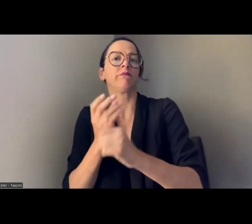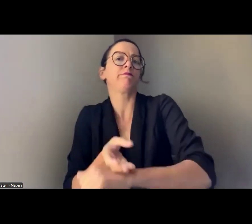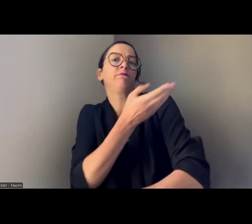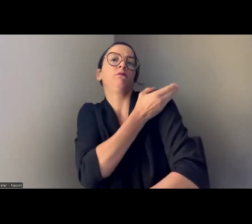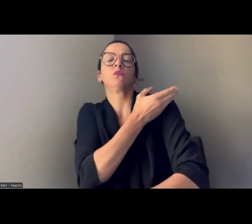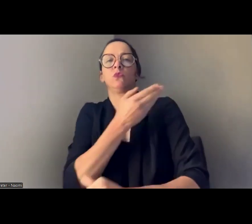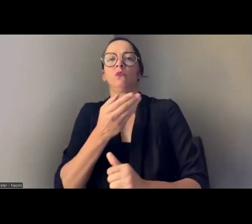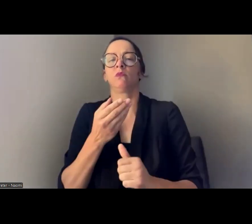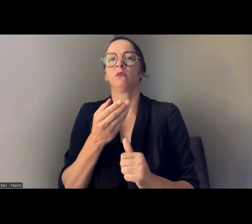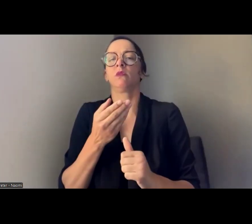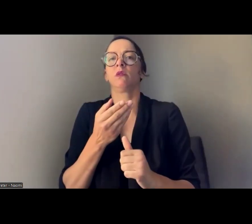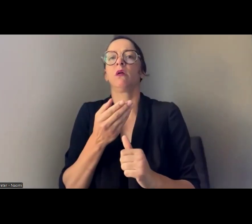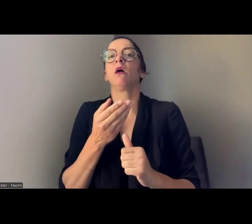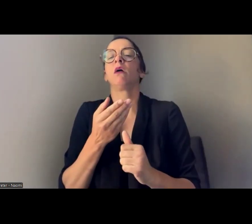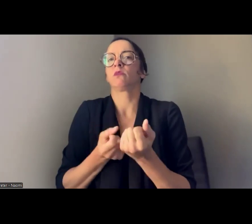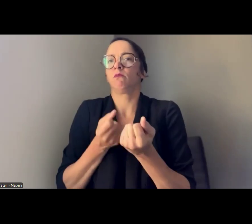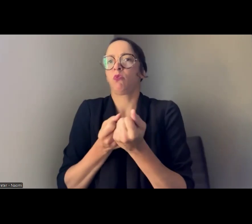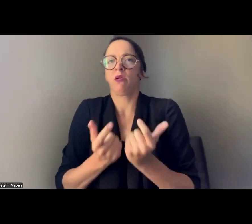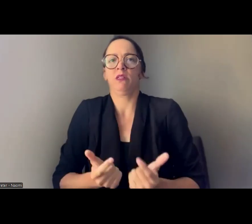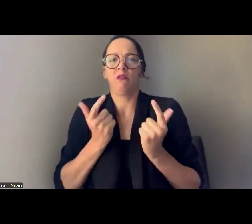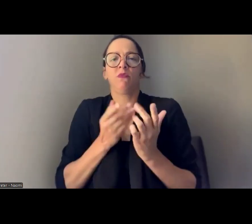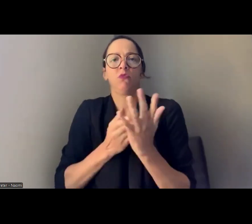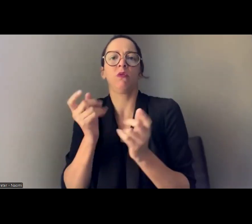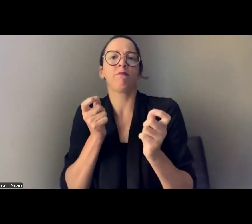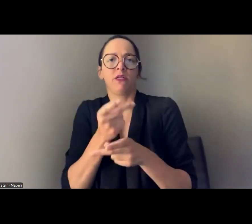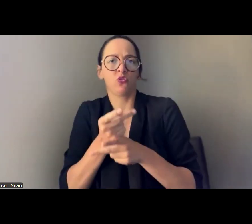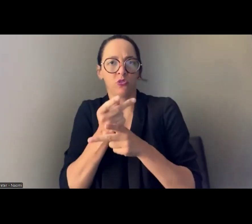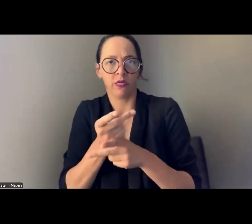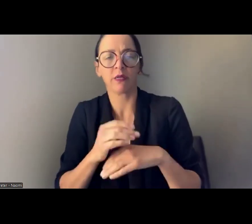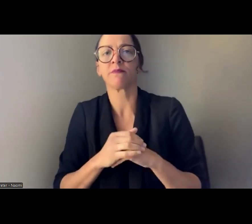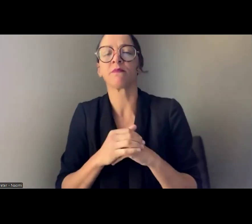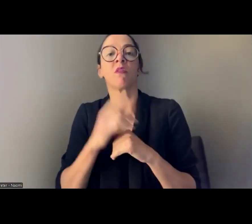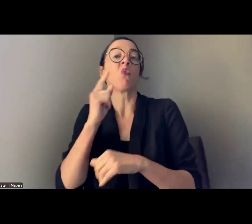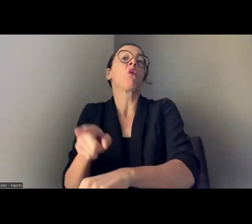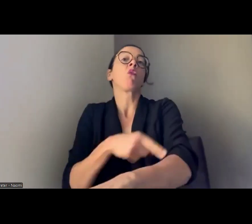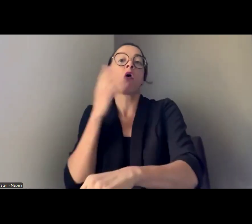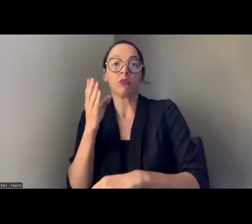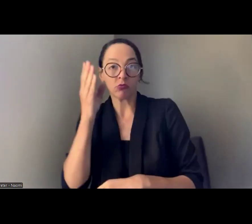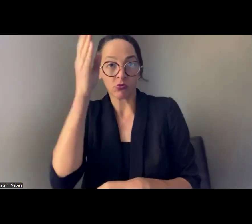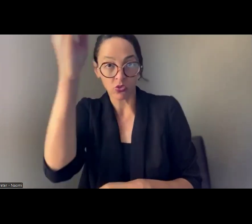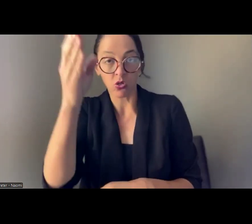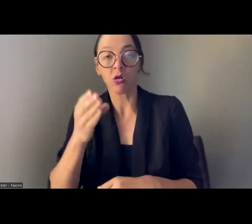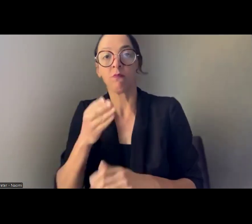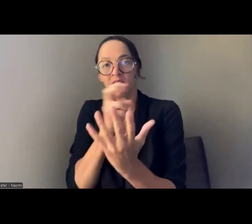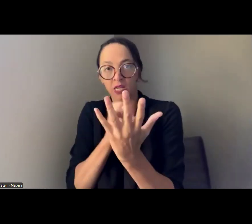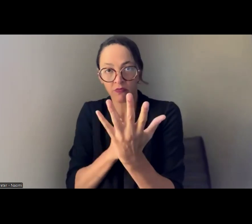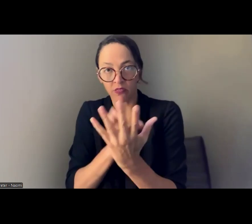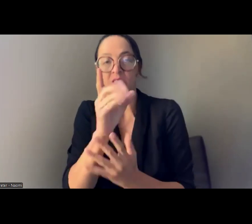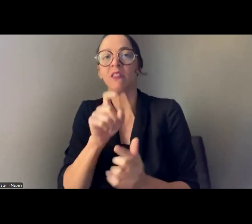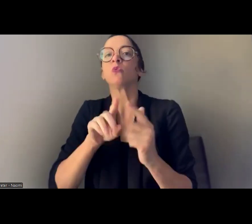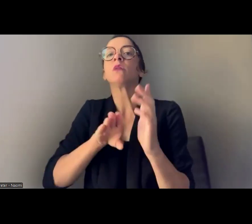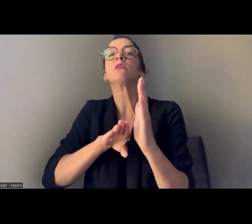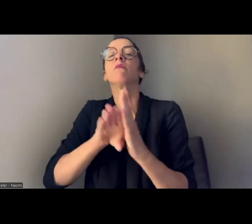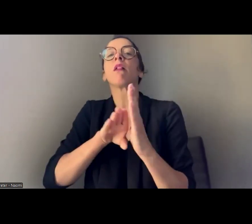Improving long-term LTSS navigation is going to require developing a no wrong door system in the long run, and in